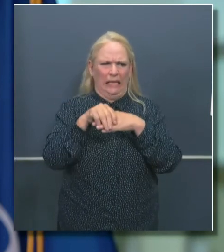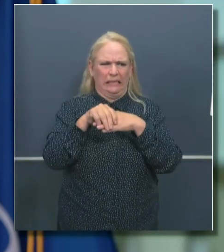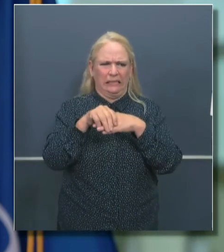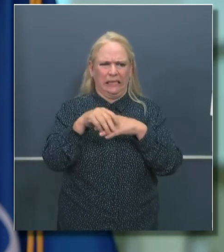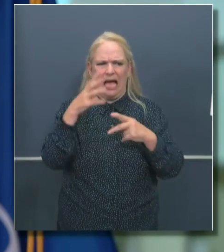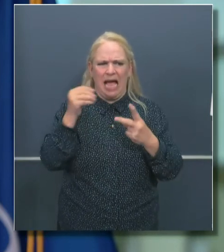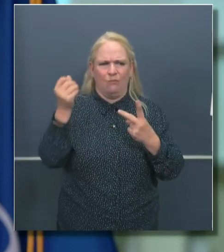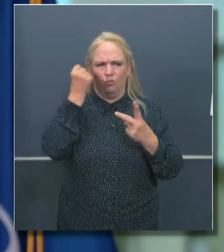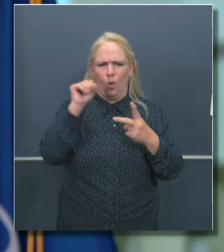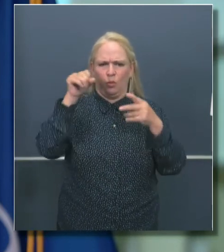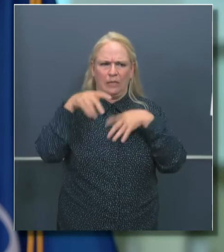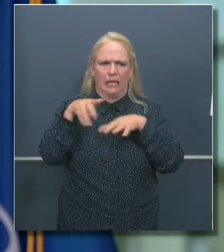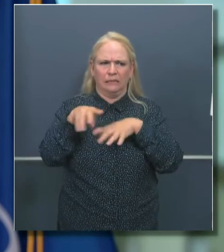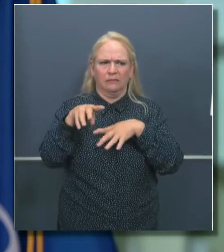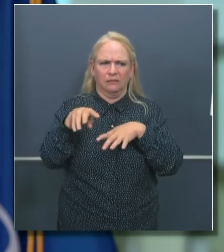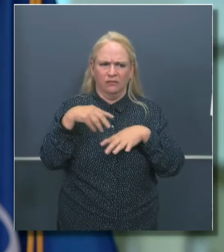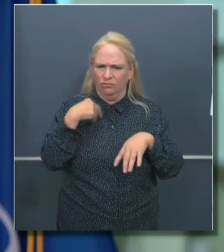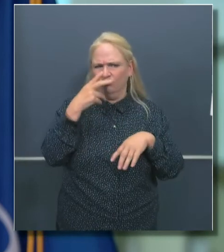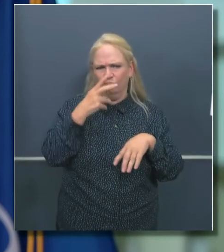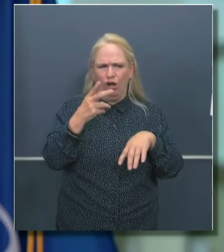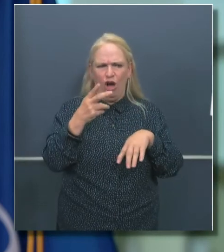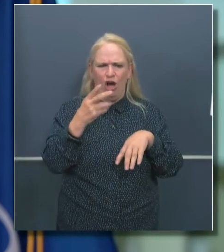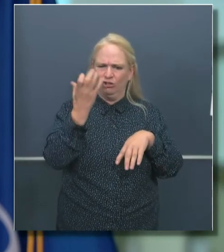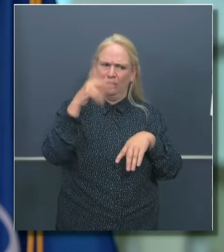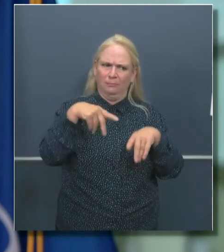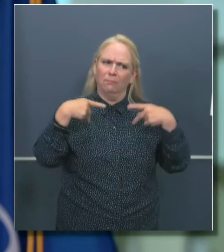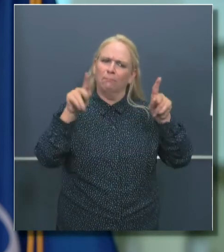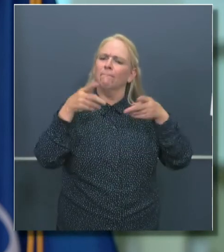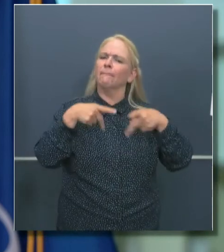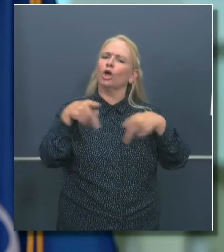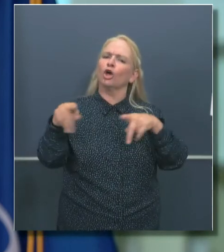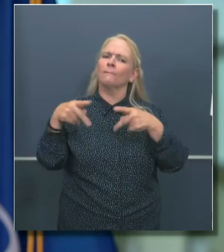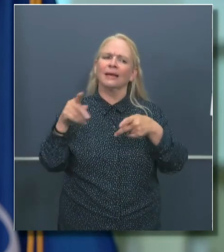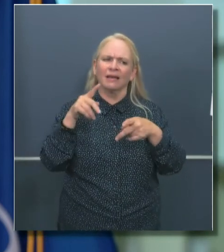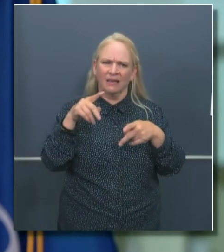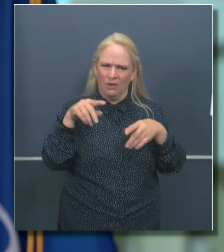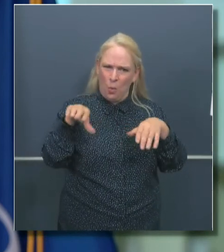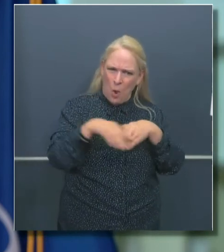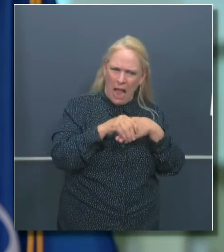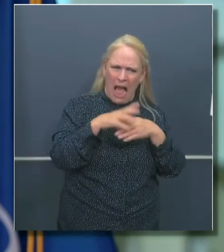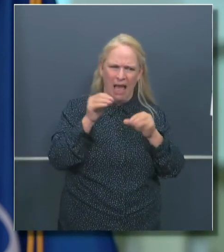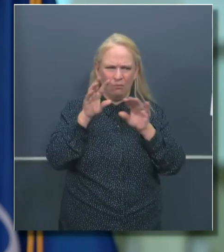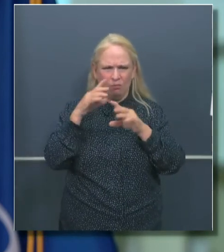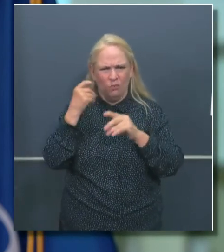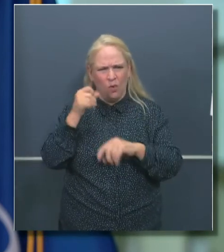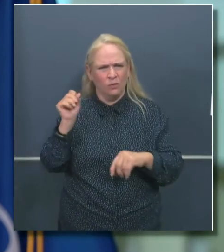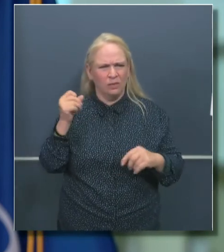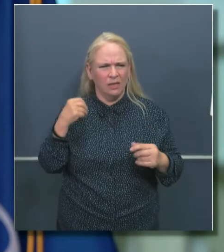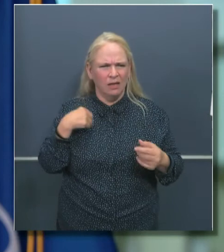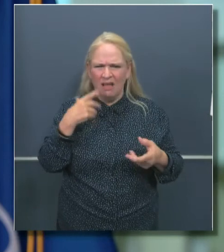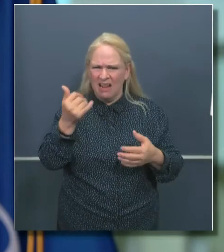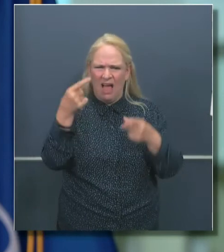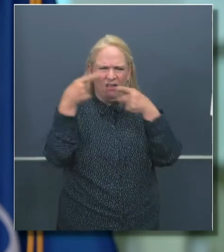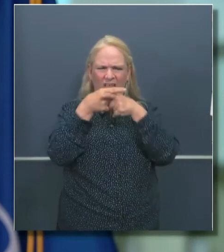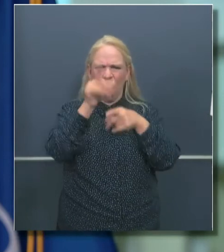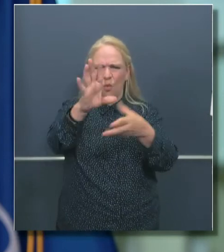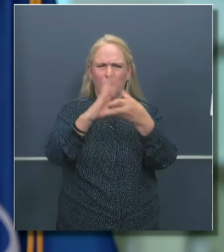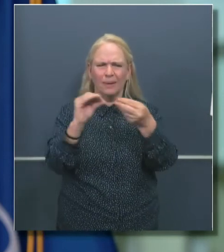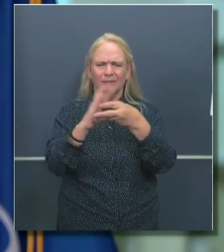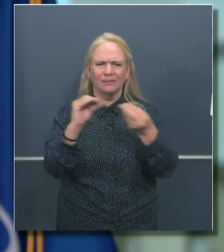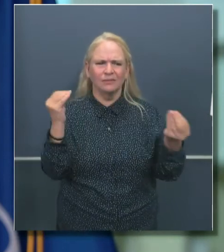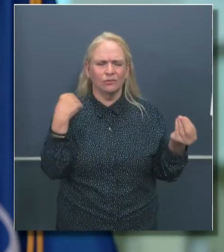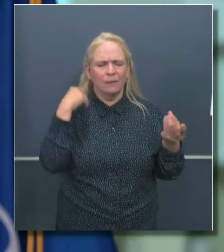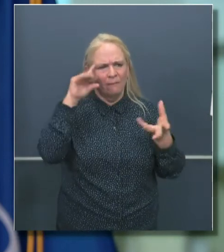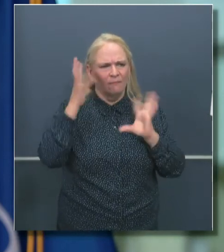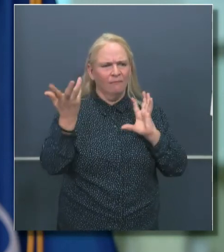with, dozens of people and the 300-person protest. I want to know what your, how you address what some might perceive